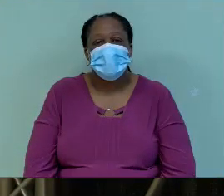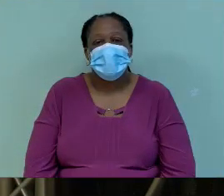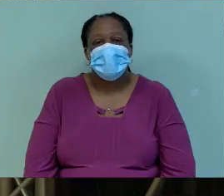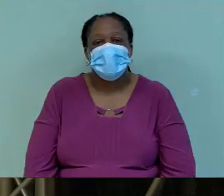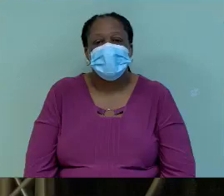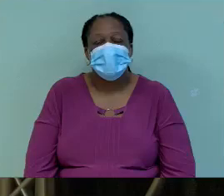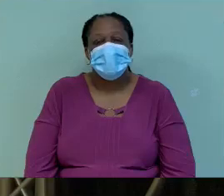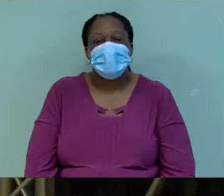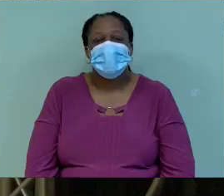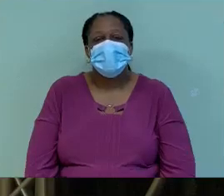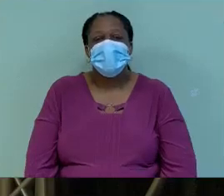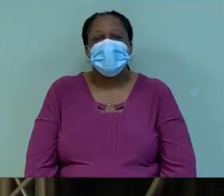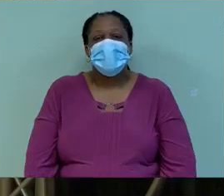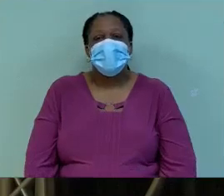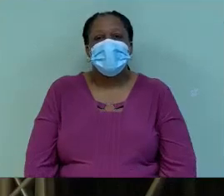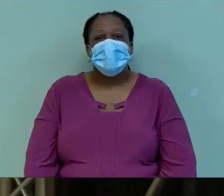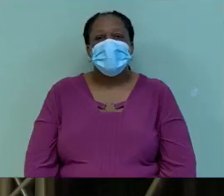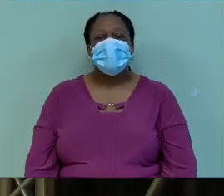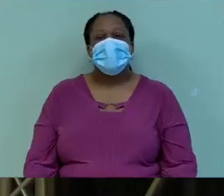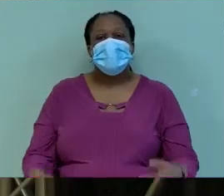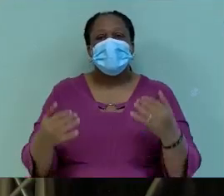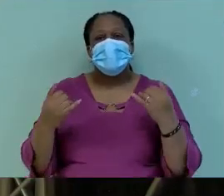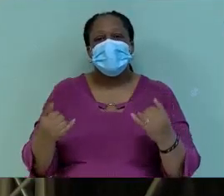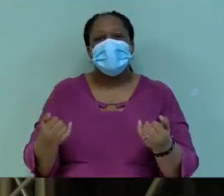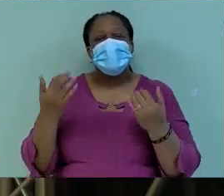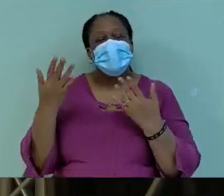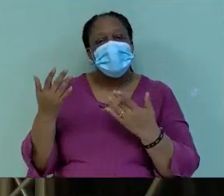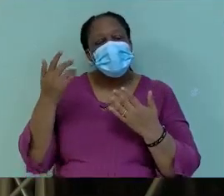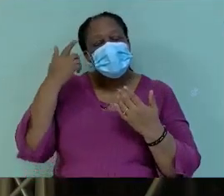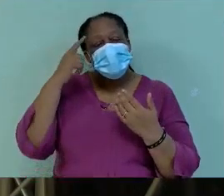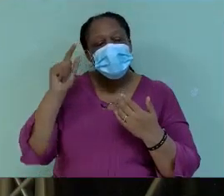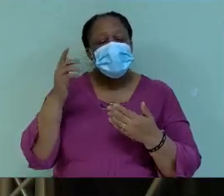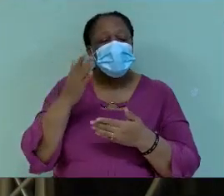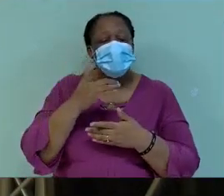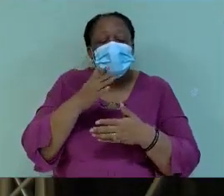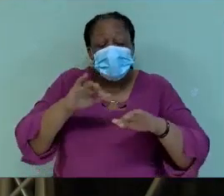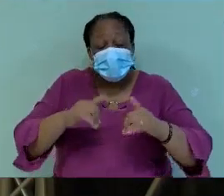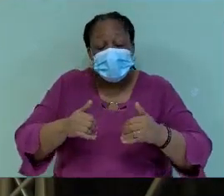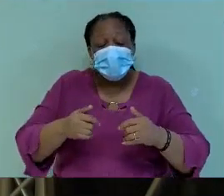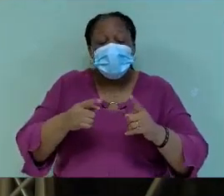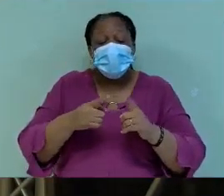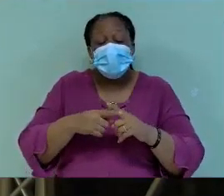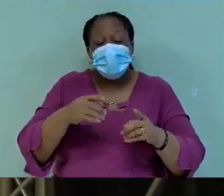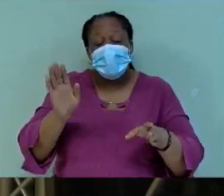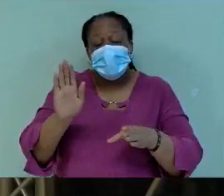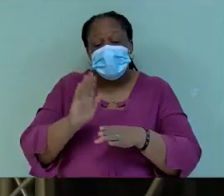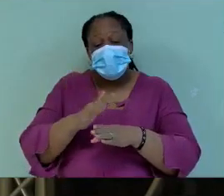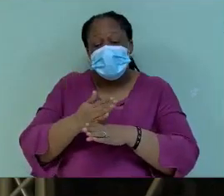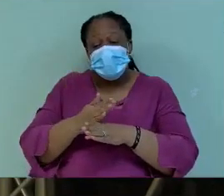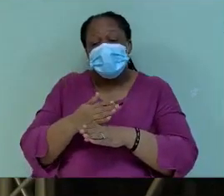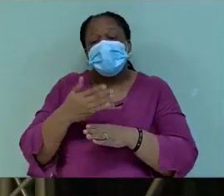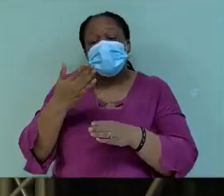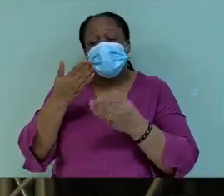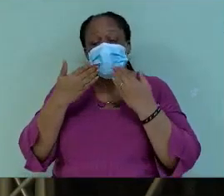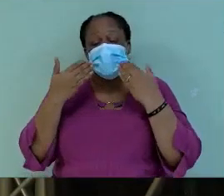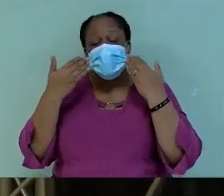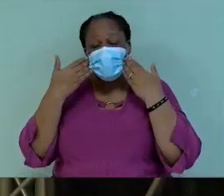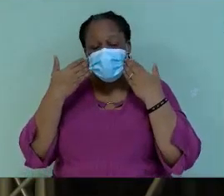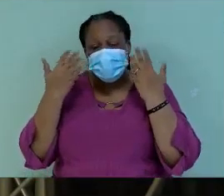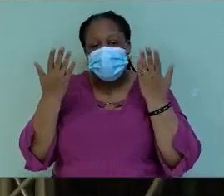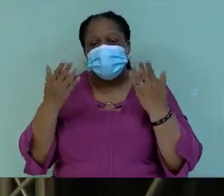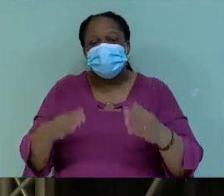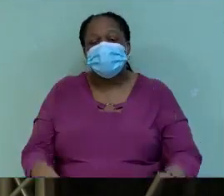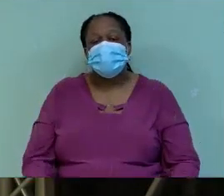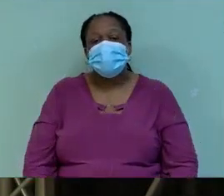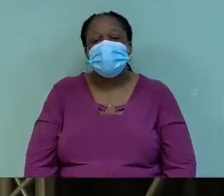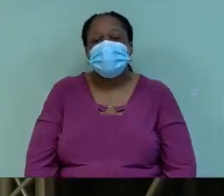We will await for a system to be put in place so that we can disperse these masks or distribute these masks to